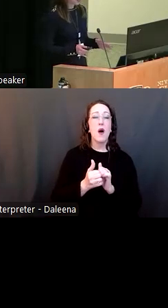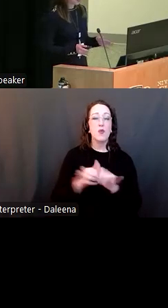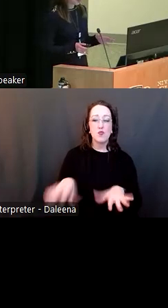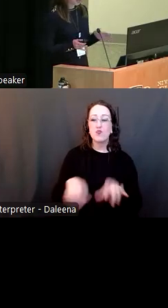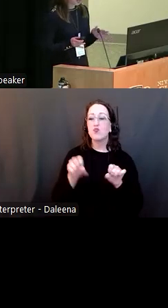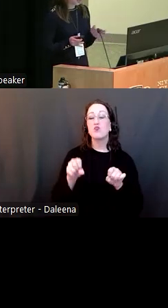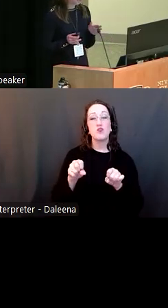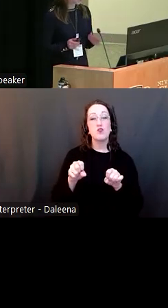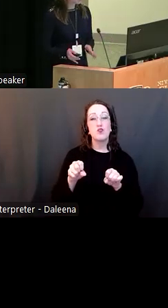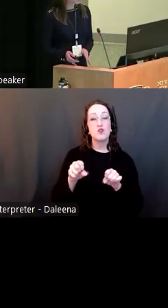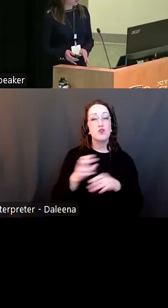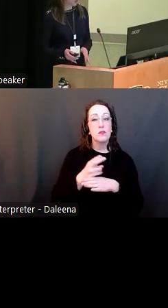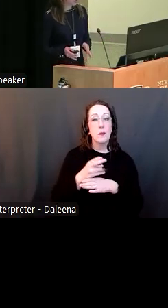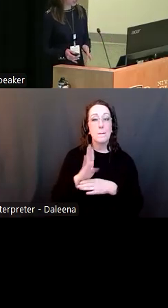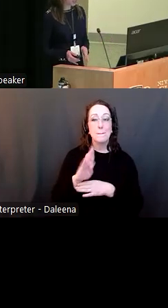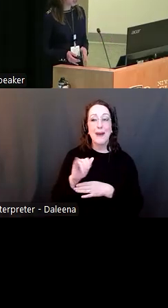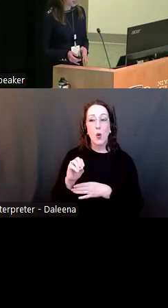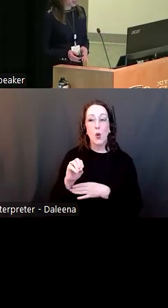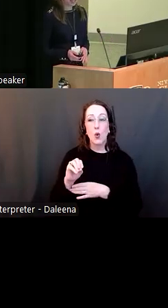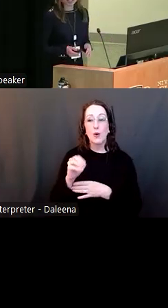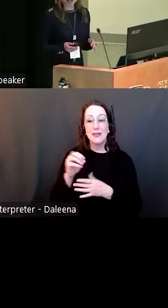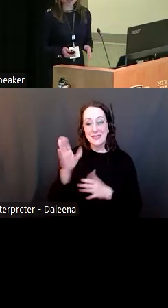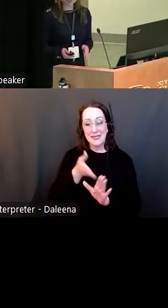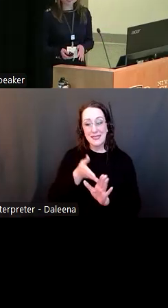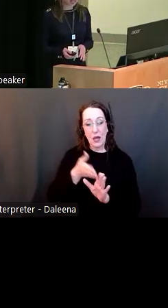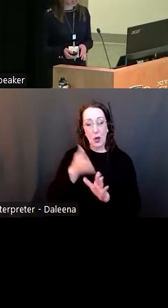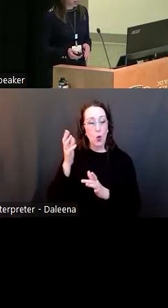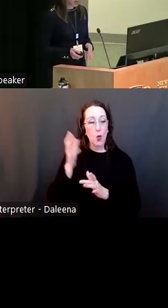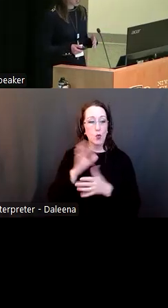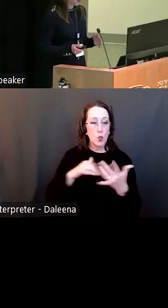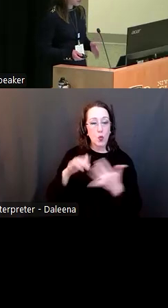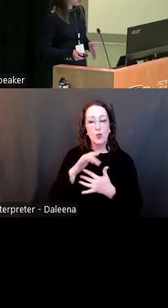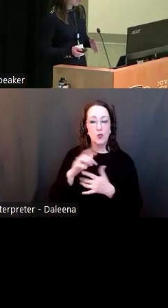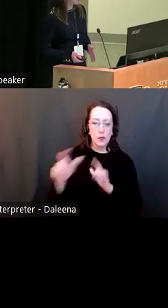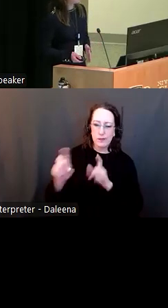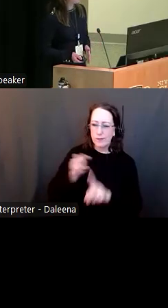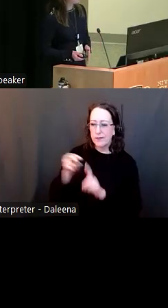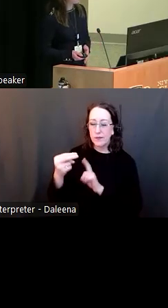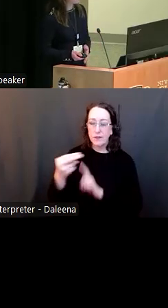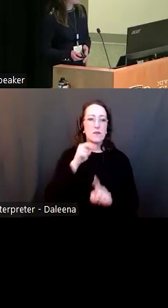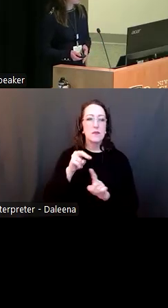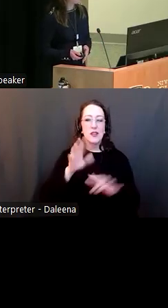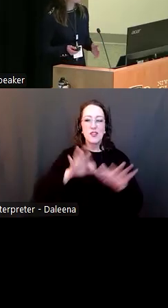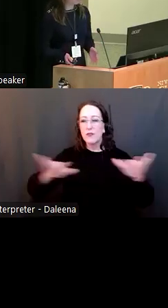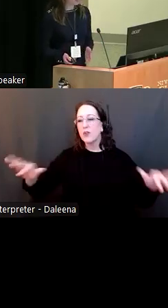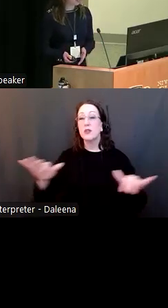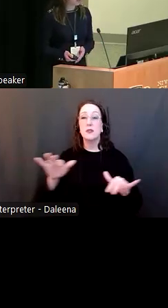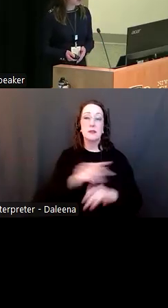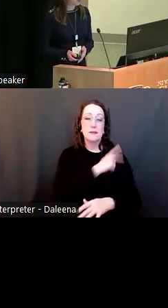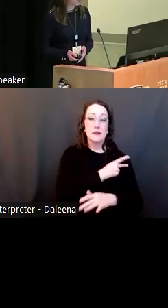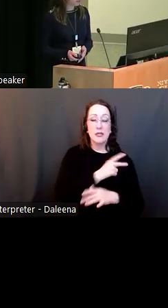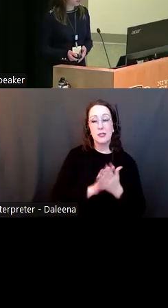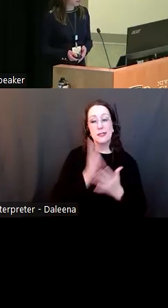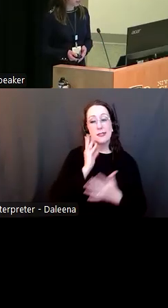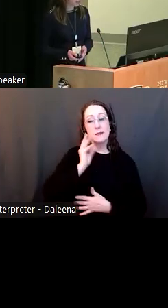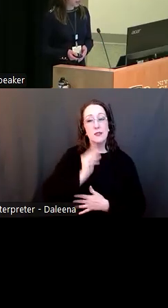adopt a biopsychosocial lens in conceptualizing diverse patient experiences of amotivation